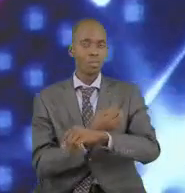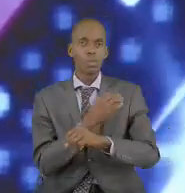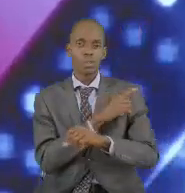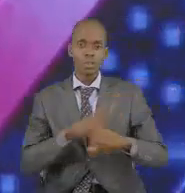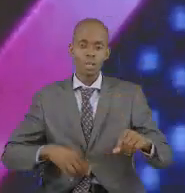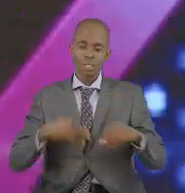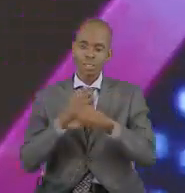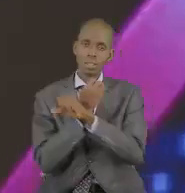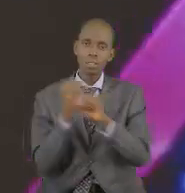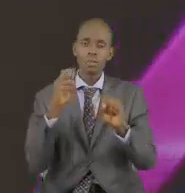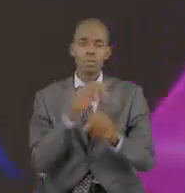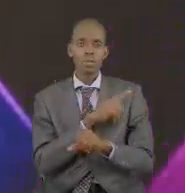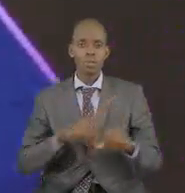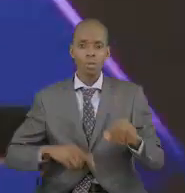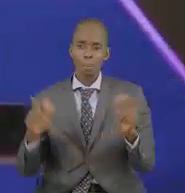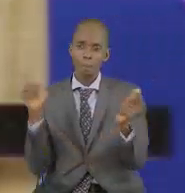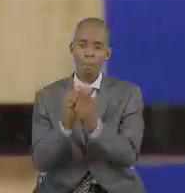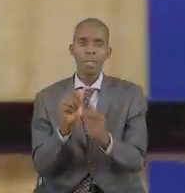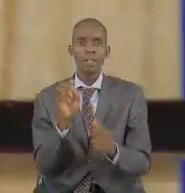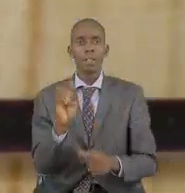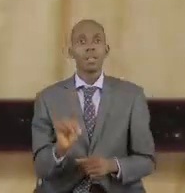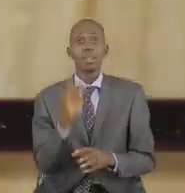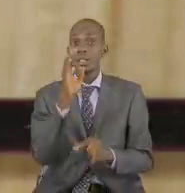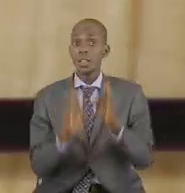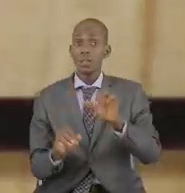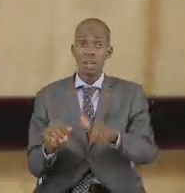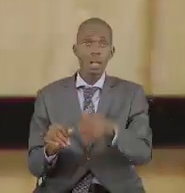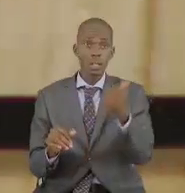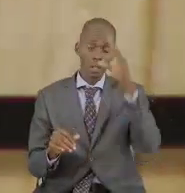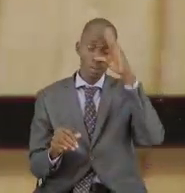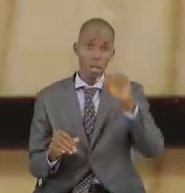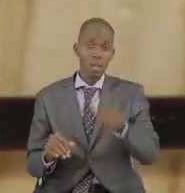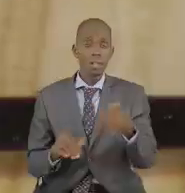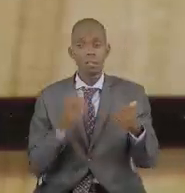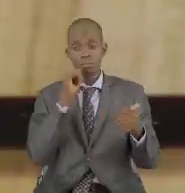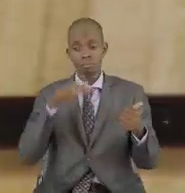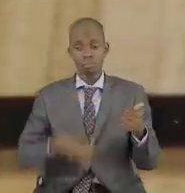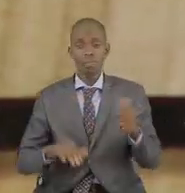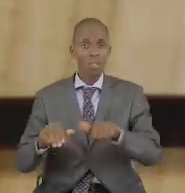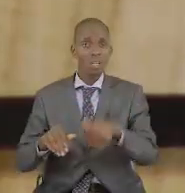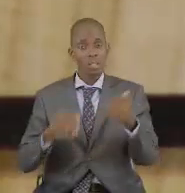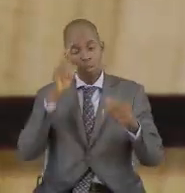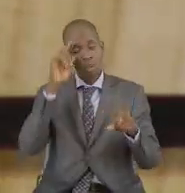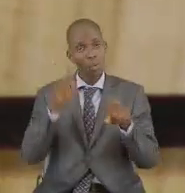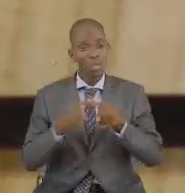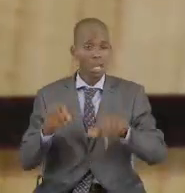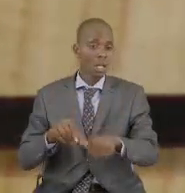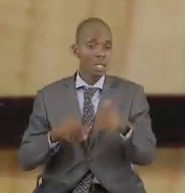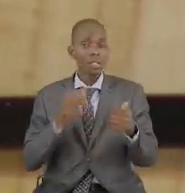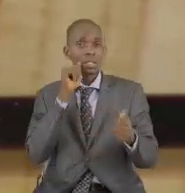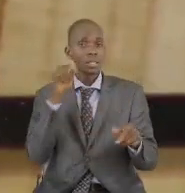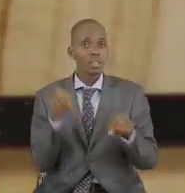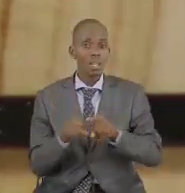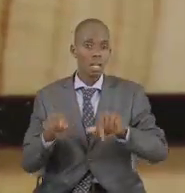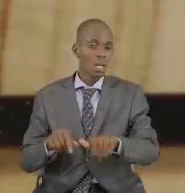God had come to him. If any man, if any boy, if any girl, if any brother, if any sister, if